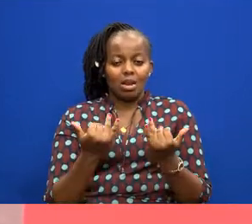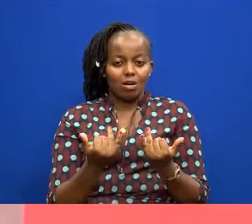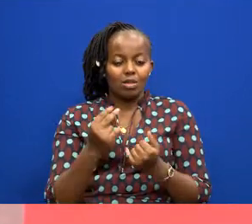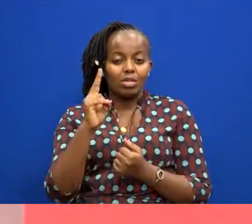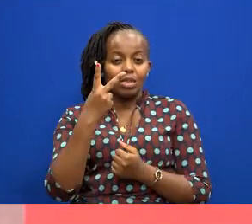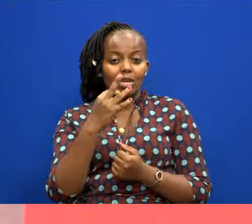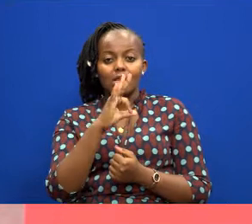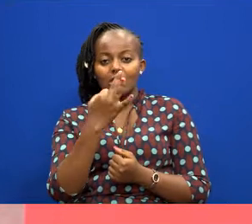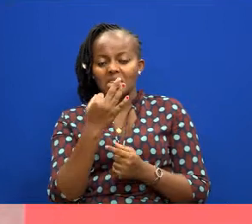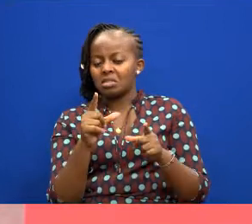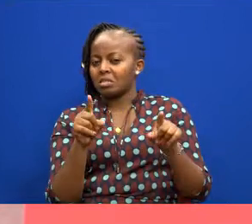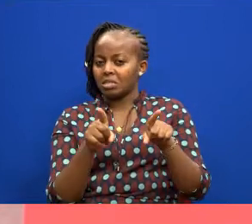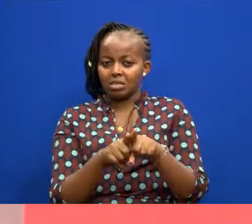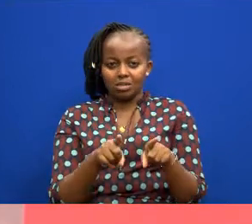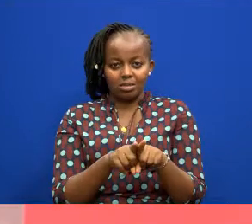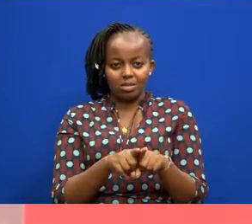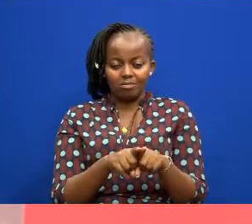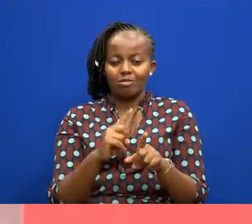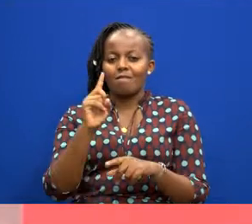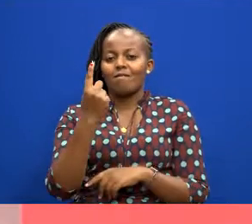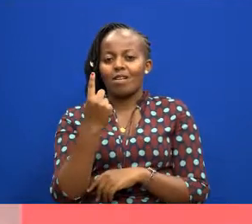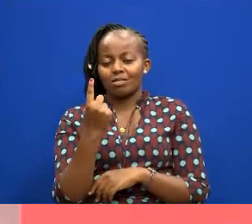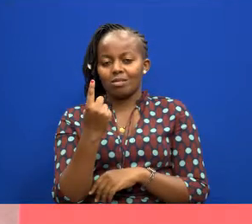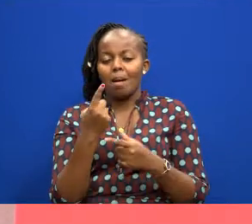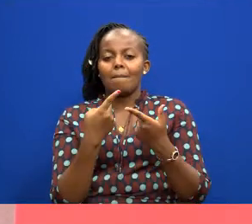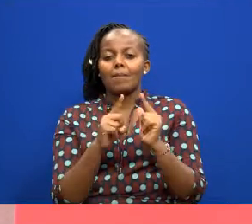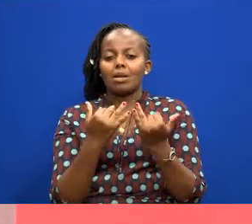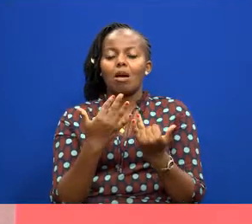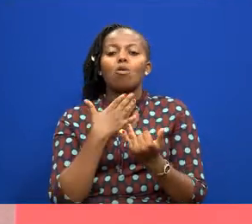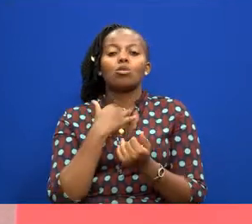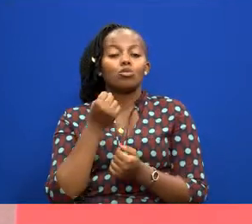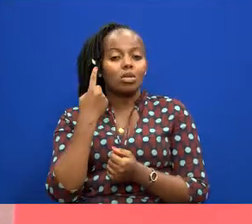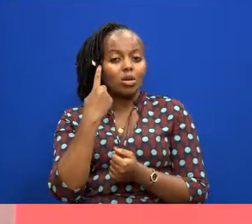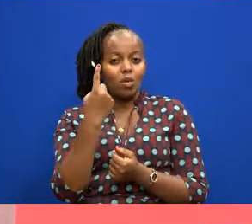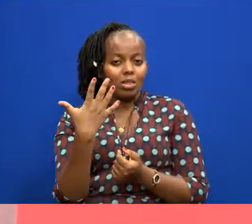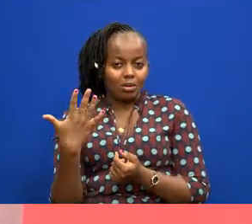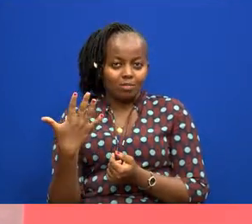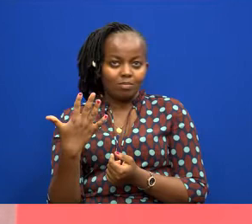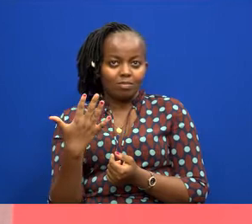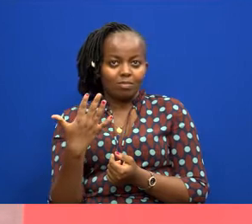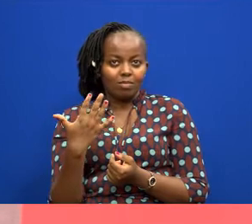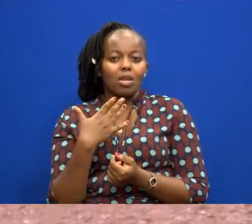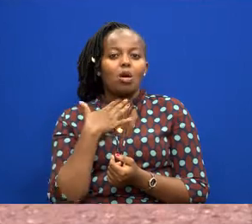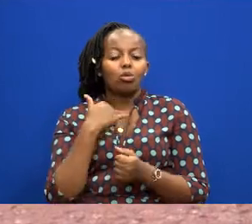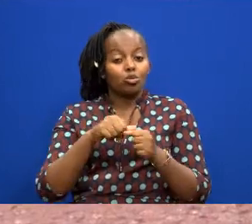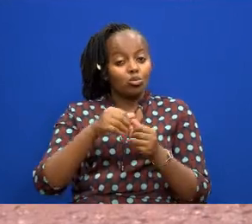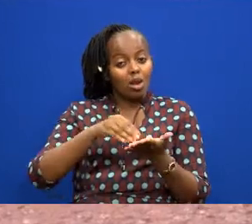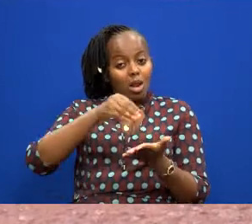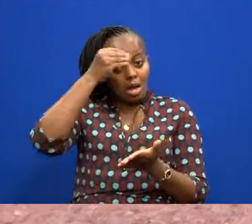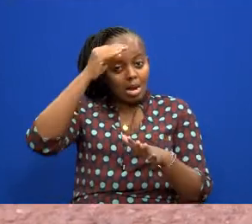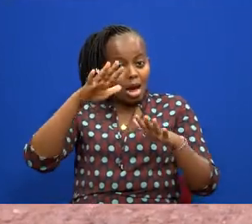same as the first one. But I want you to understand one thing. I want you to learn where to pick